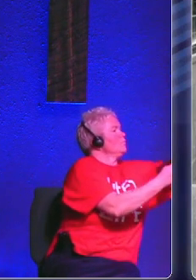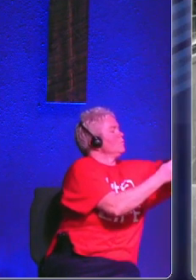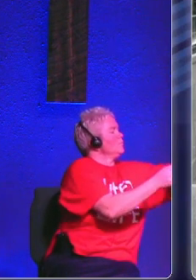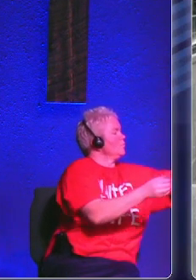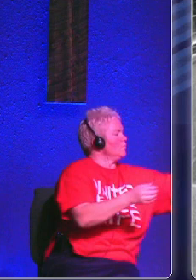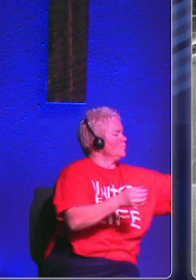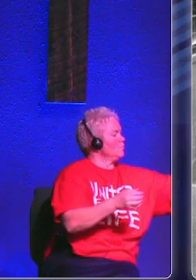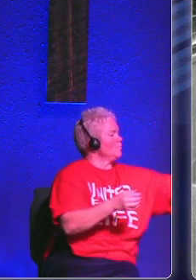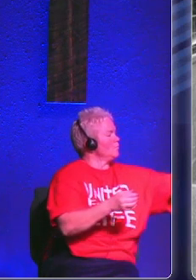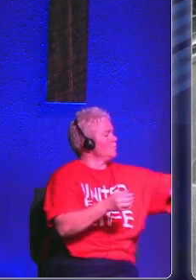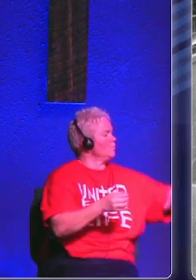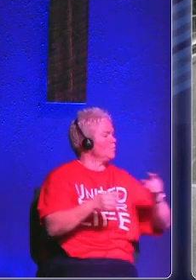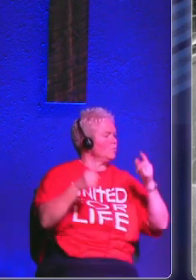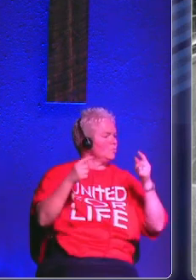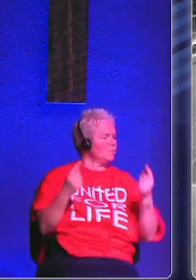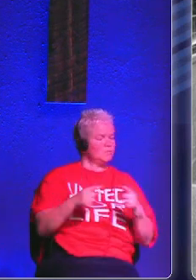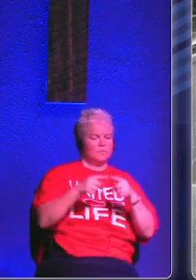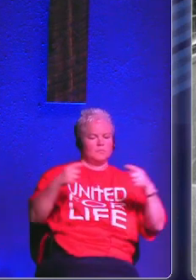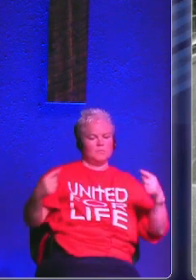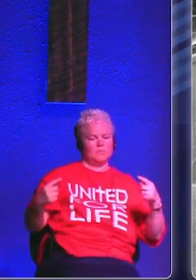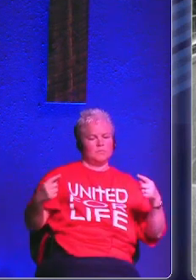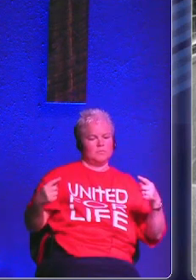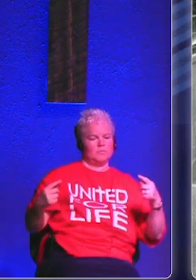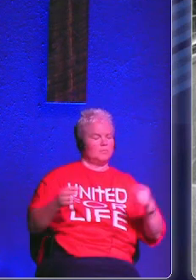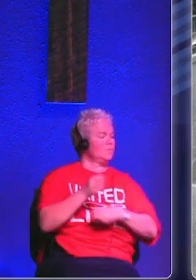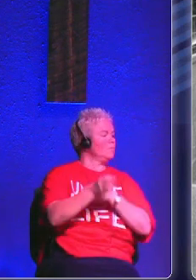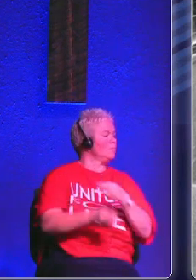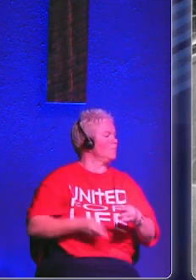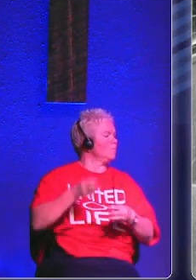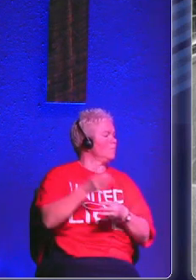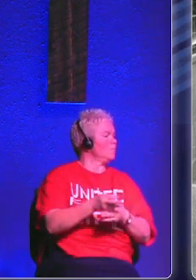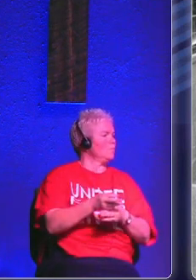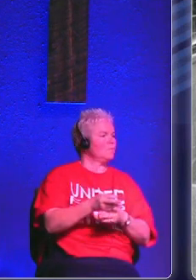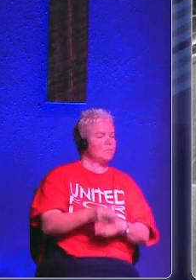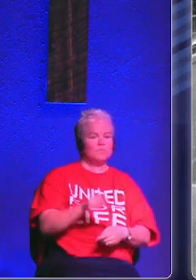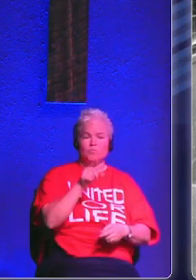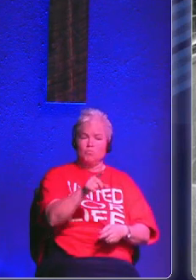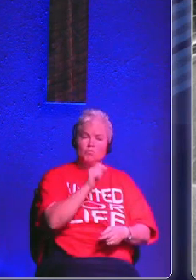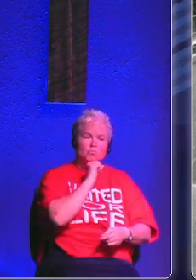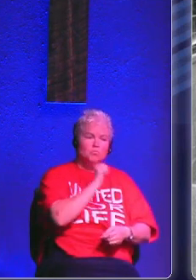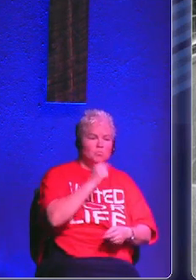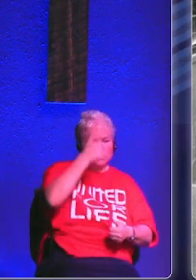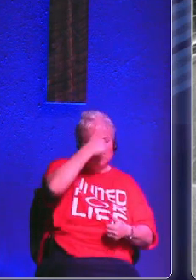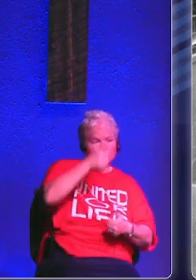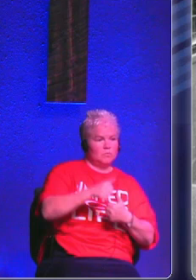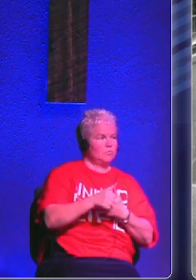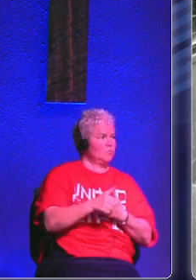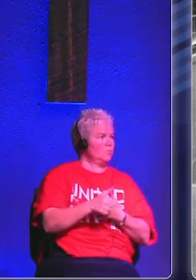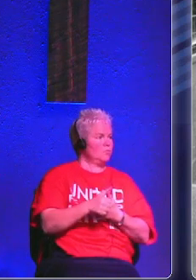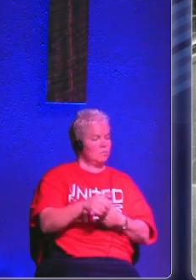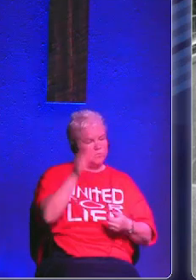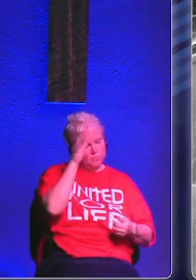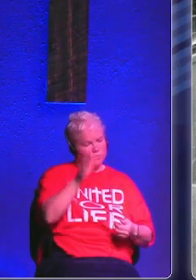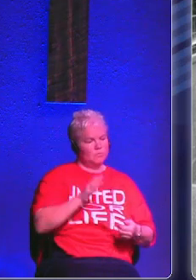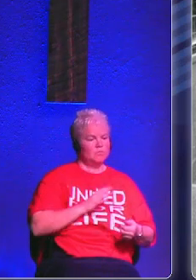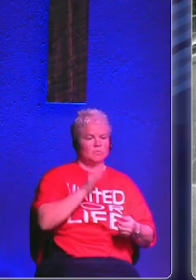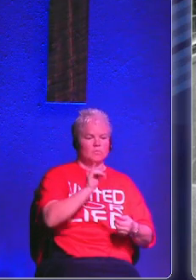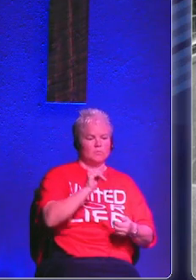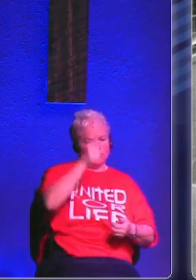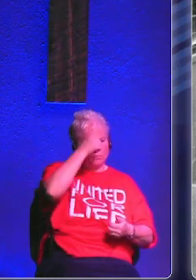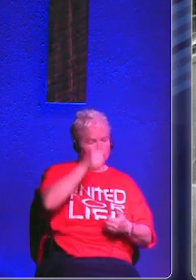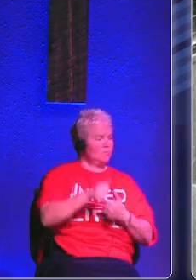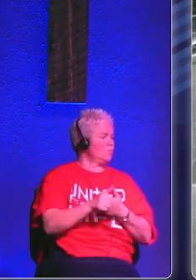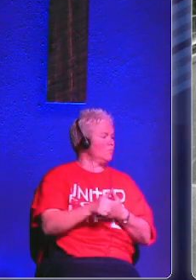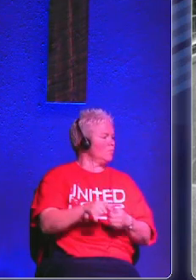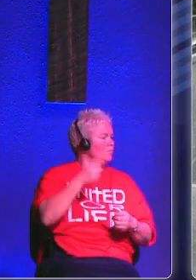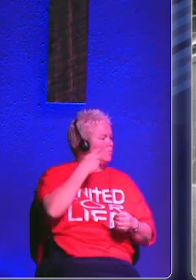in violent opposition to this world. If you don't remember anything else today, which, man, I hope you